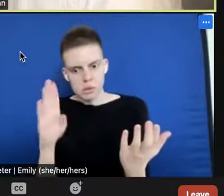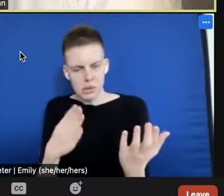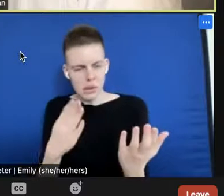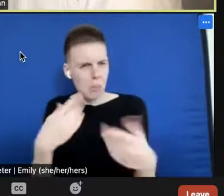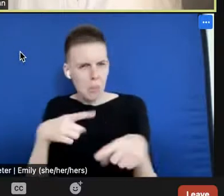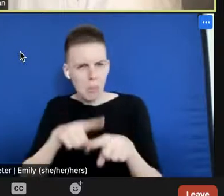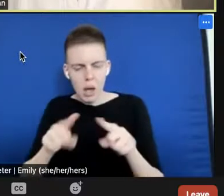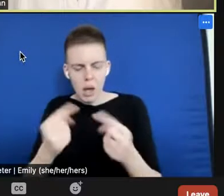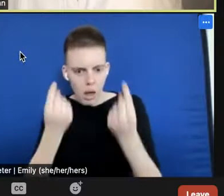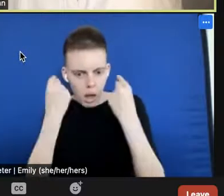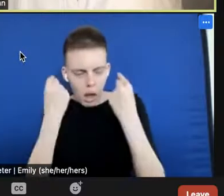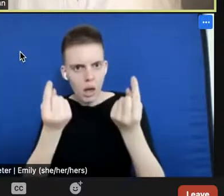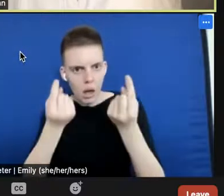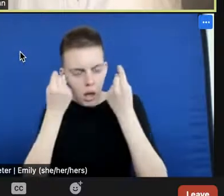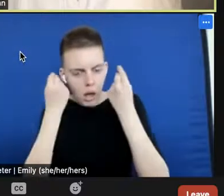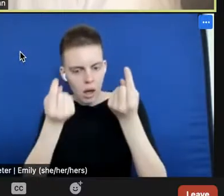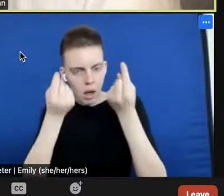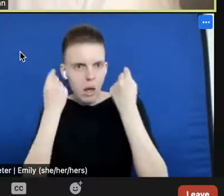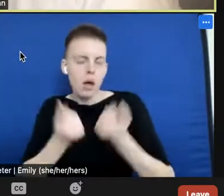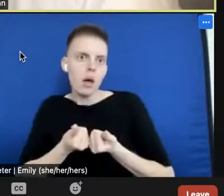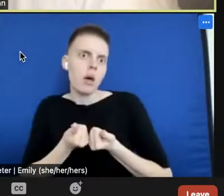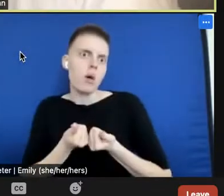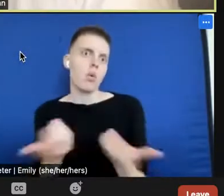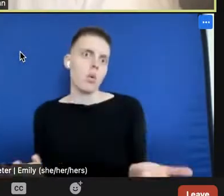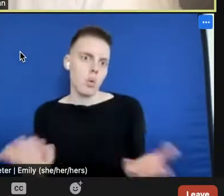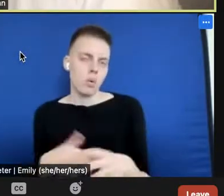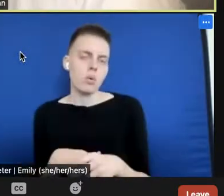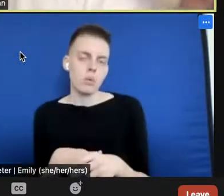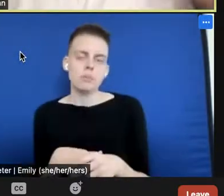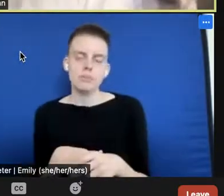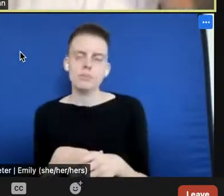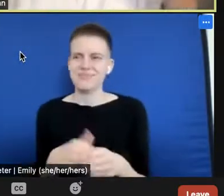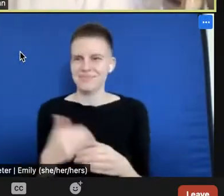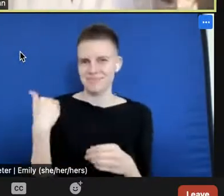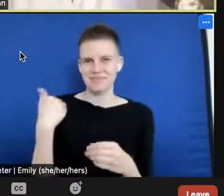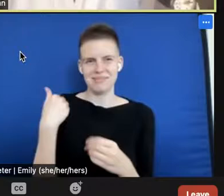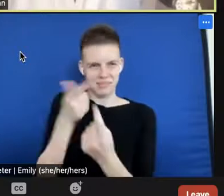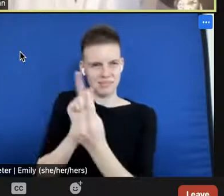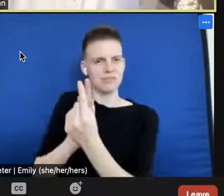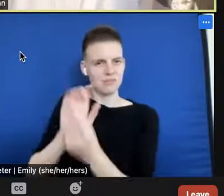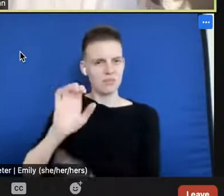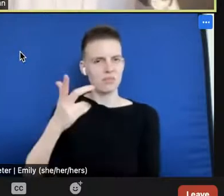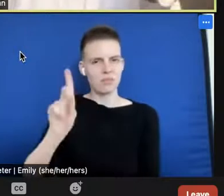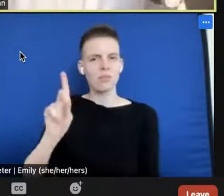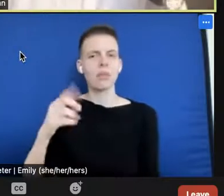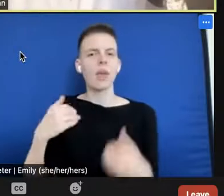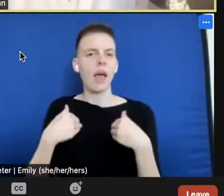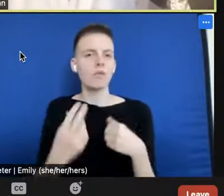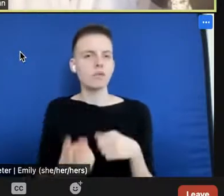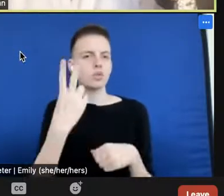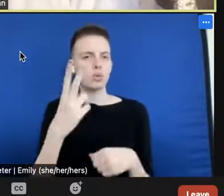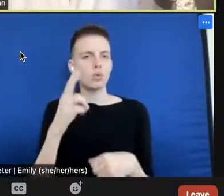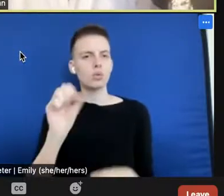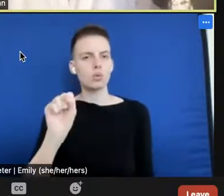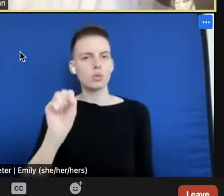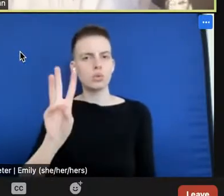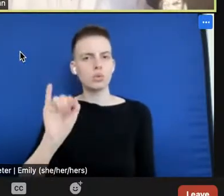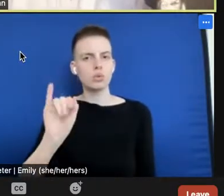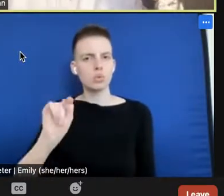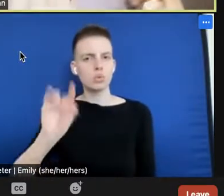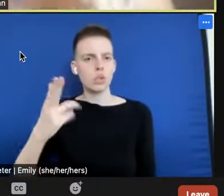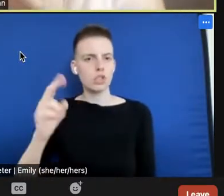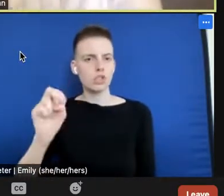can build loads and loads of visual fatigue. So I saw a child the other day that had 2 switches, and the team is